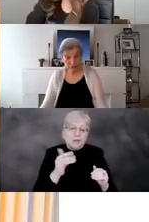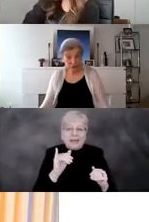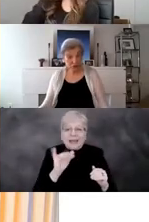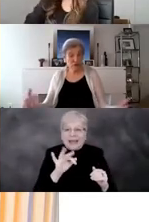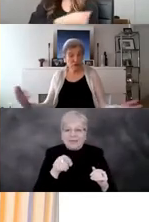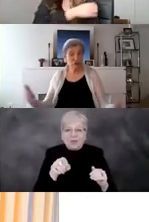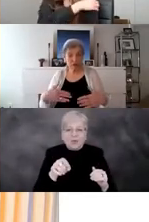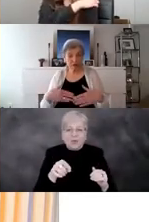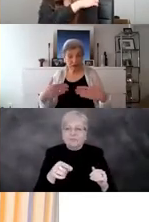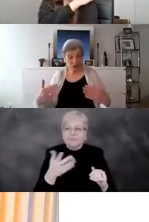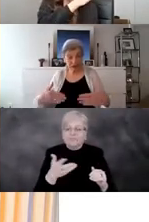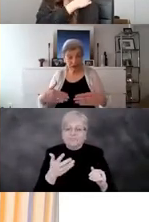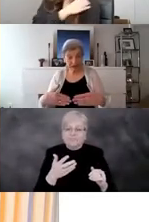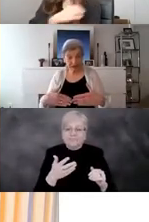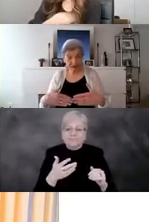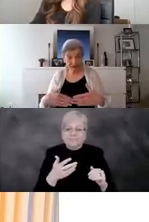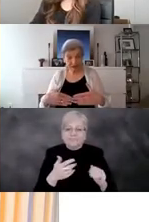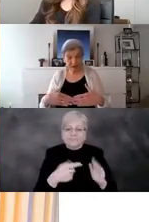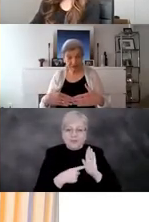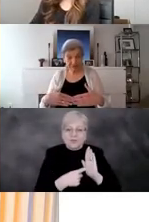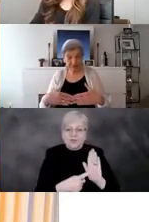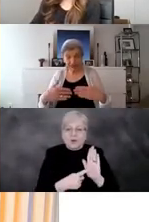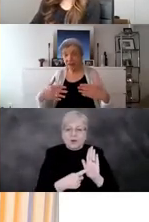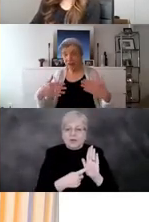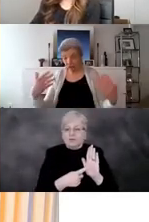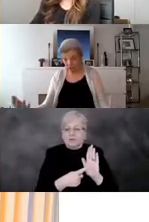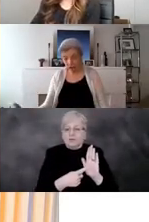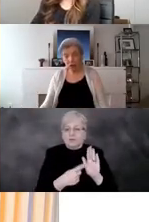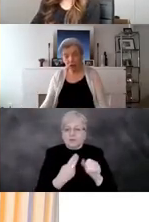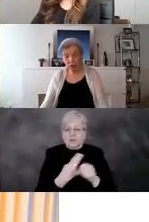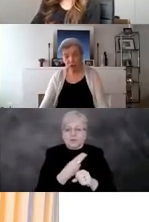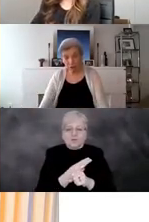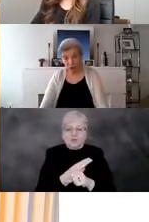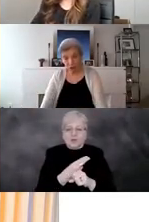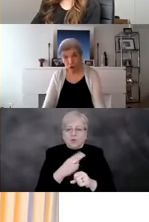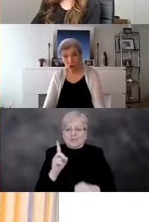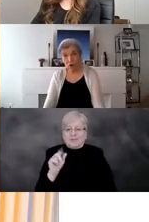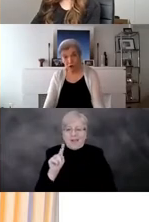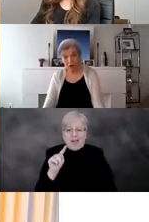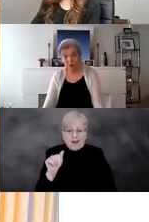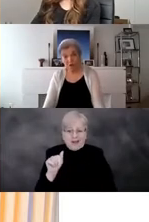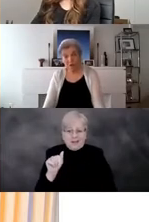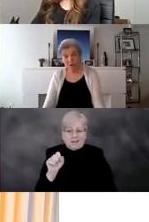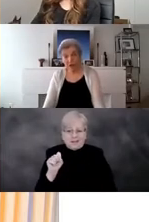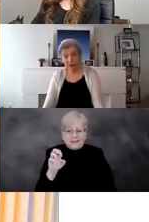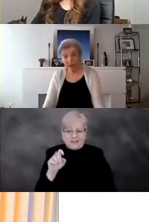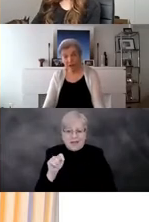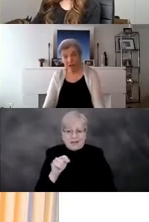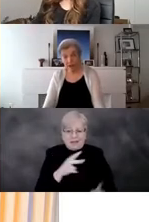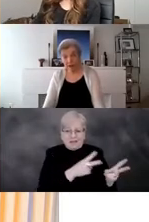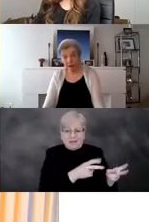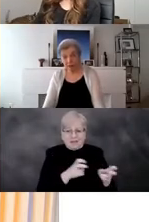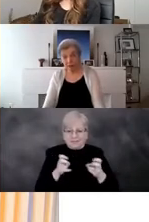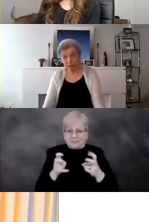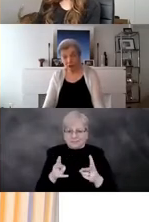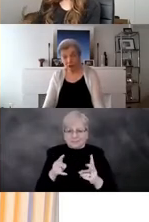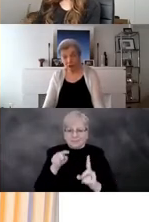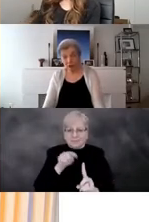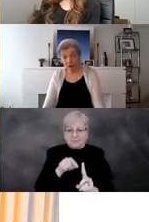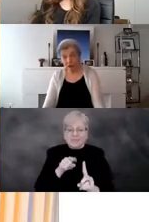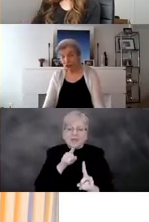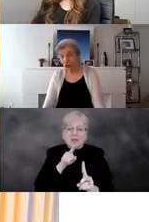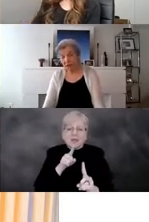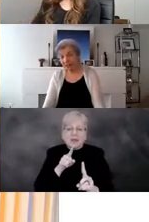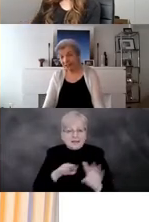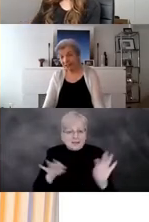uh, that you've used some extant data set, you want to be sure that, um, that you're